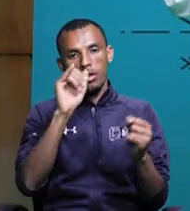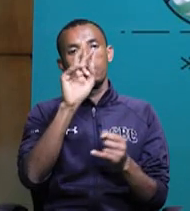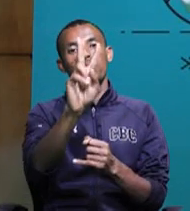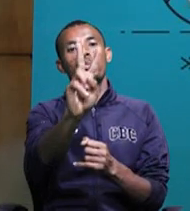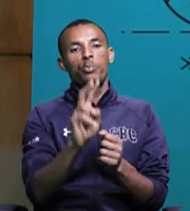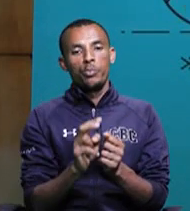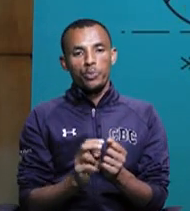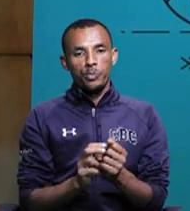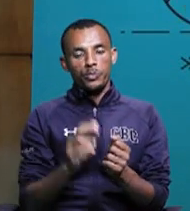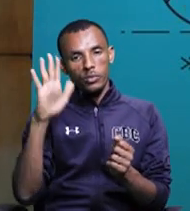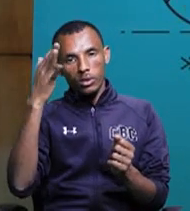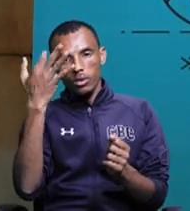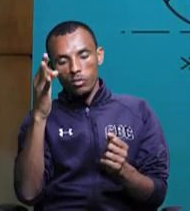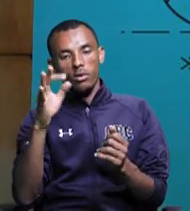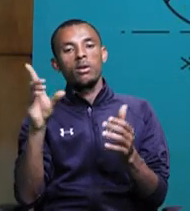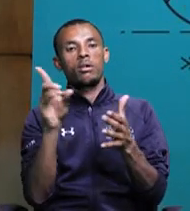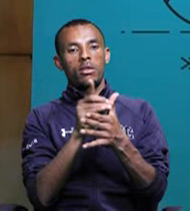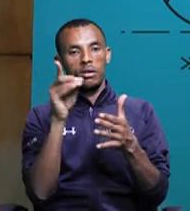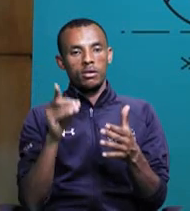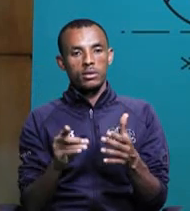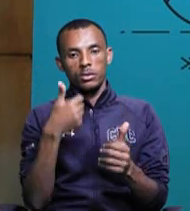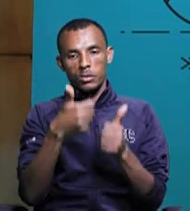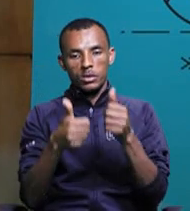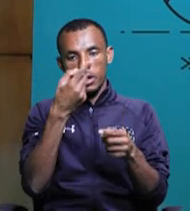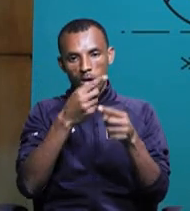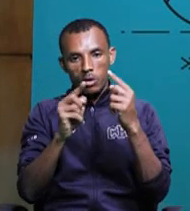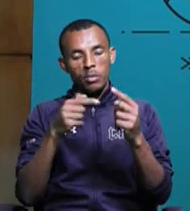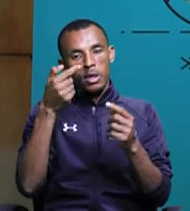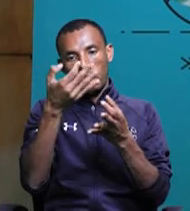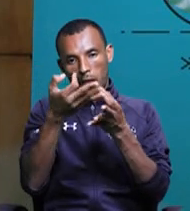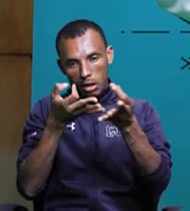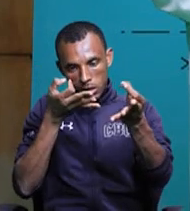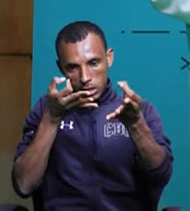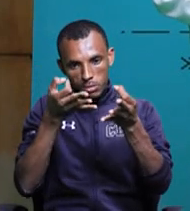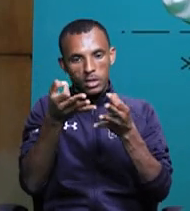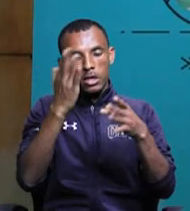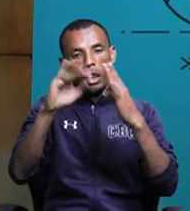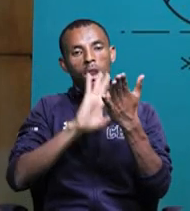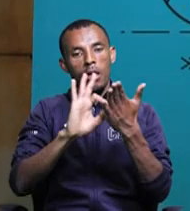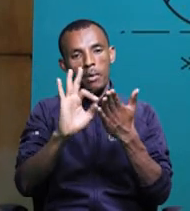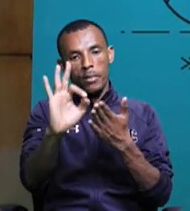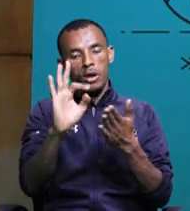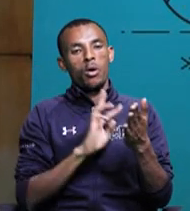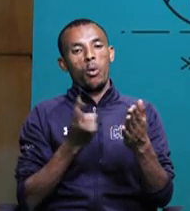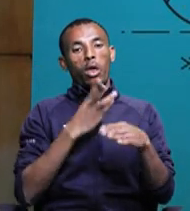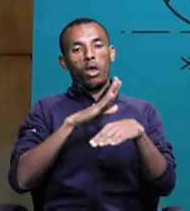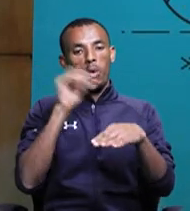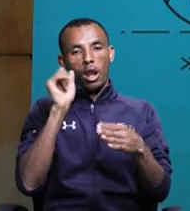two types of data which cannot be expressed in number. We call it